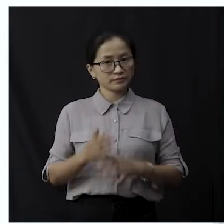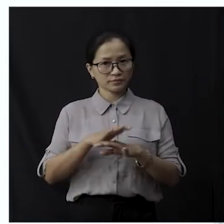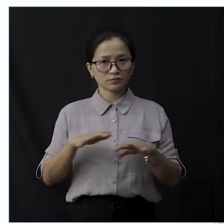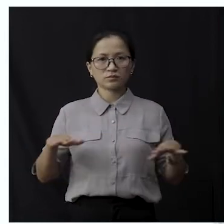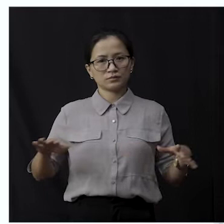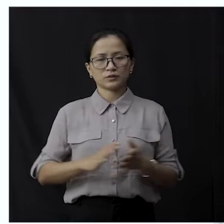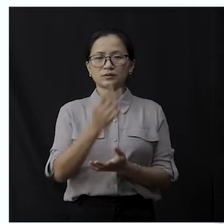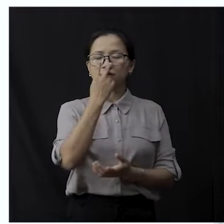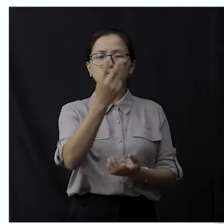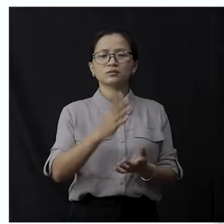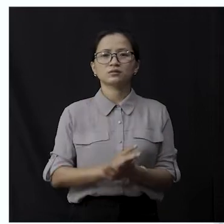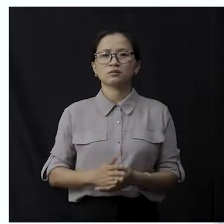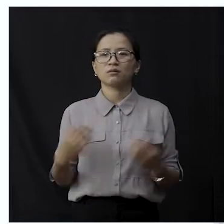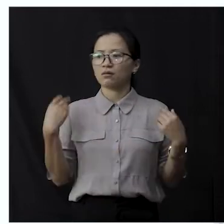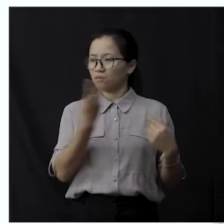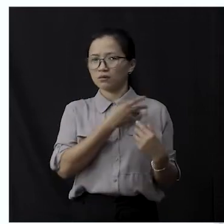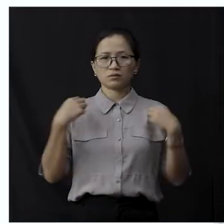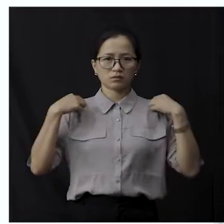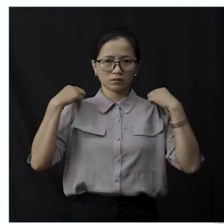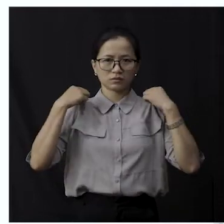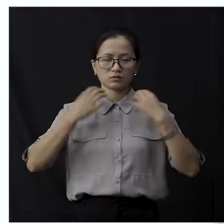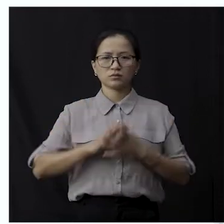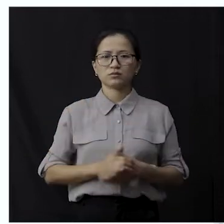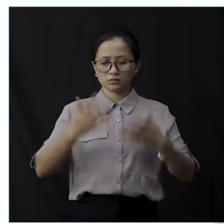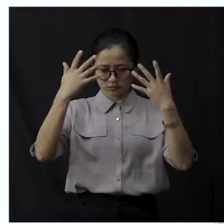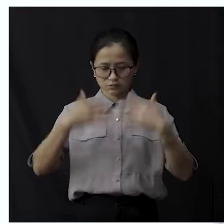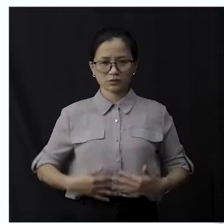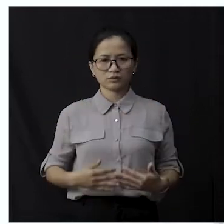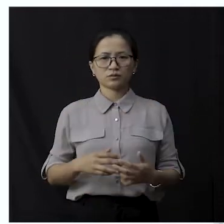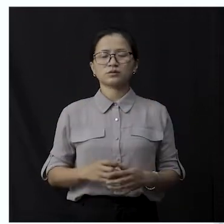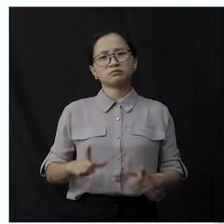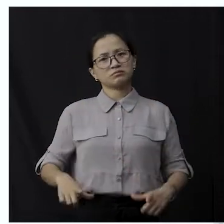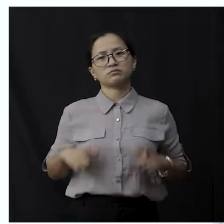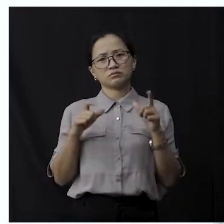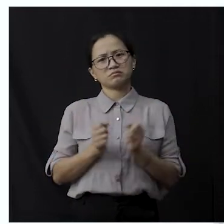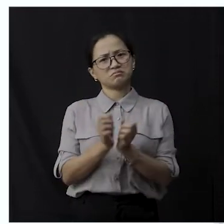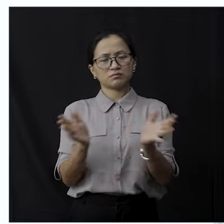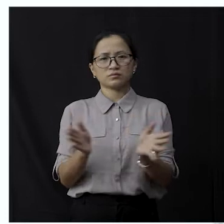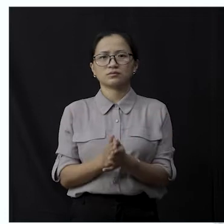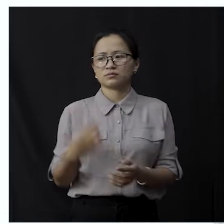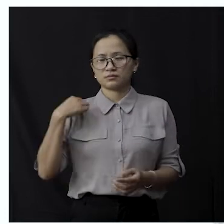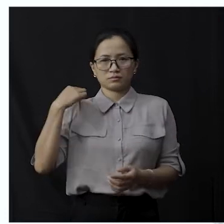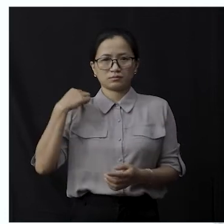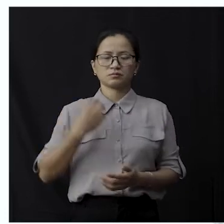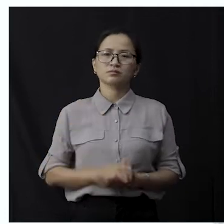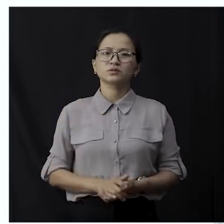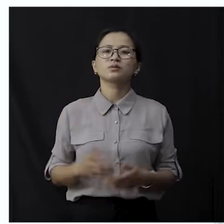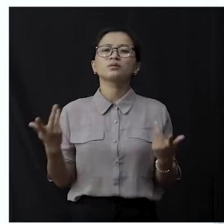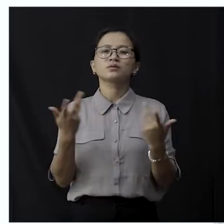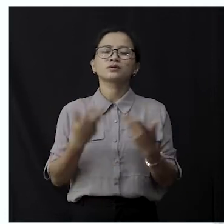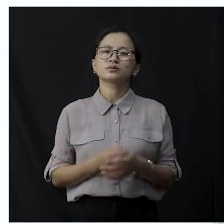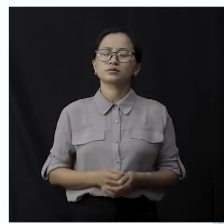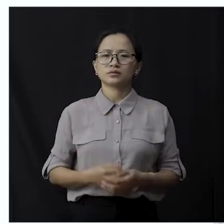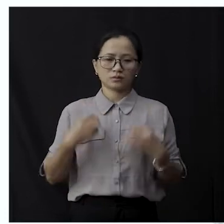students, see, our clothes, we cannot live, we humans, we cannot live without clothes, right? So where does these clothes